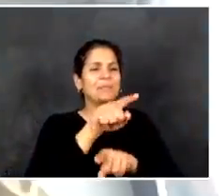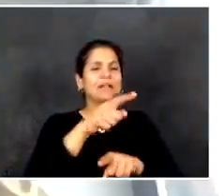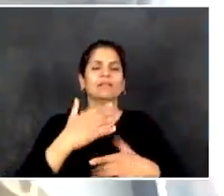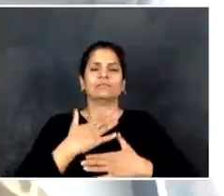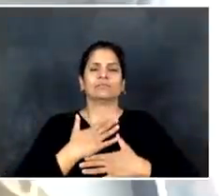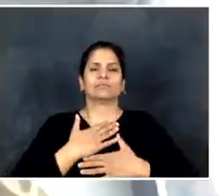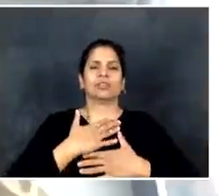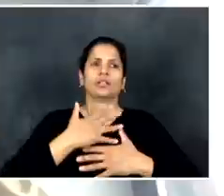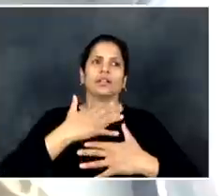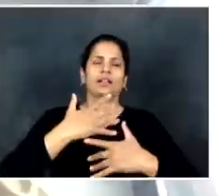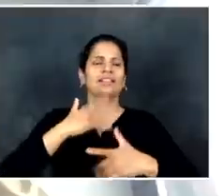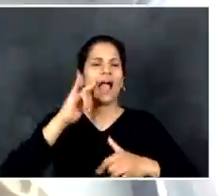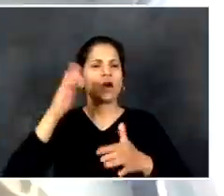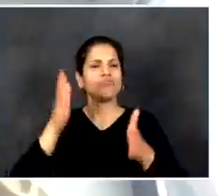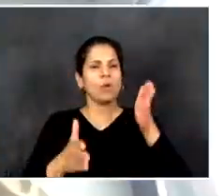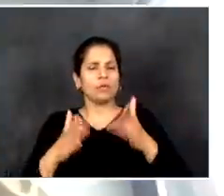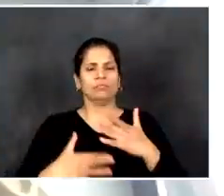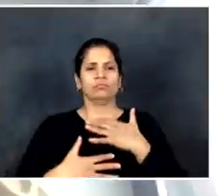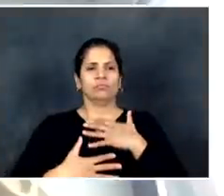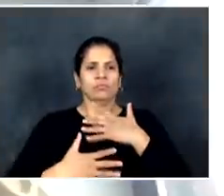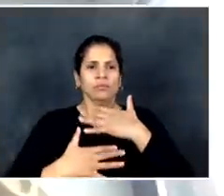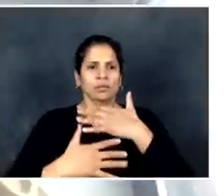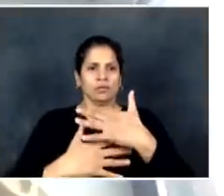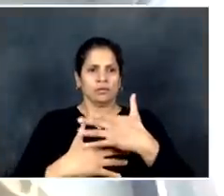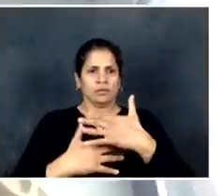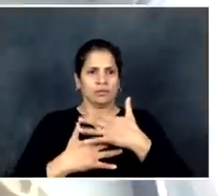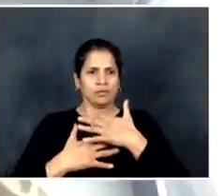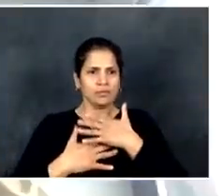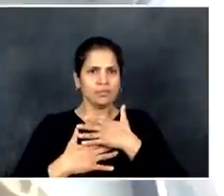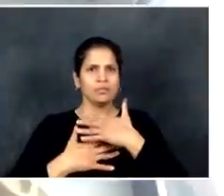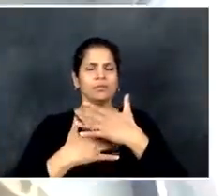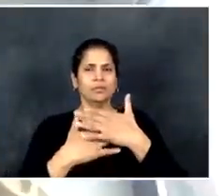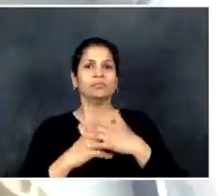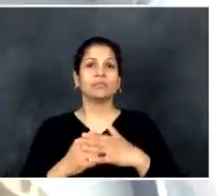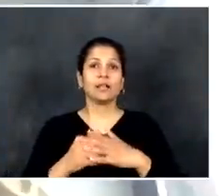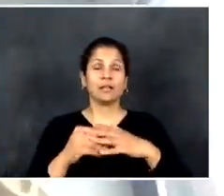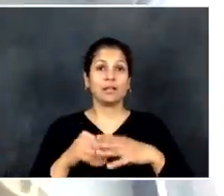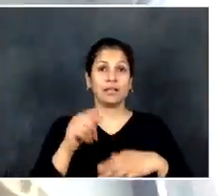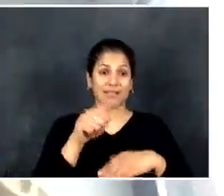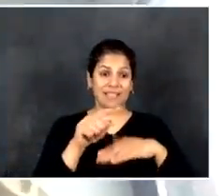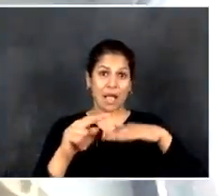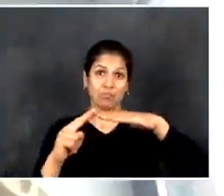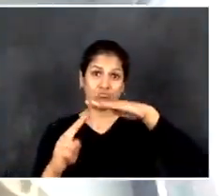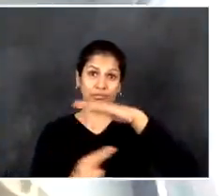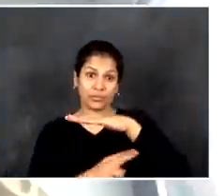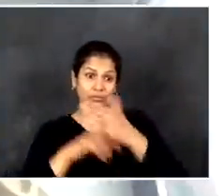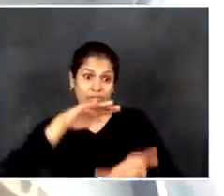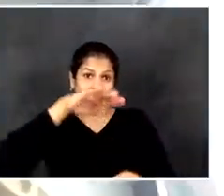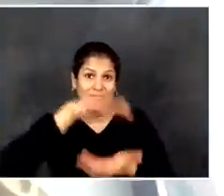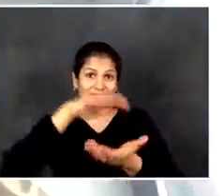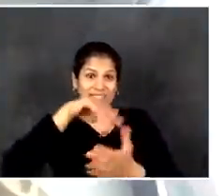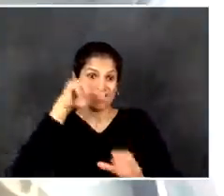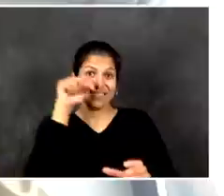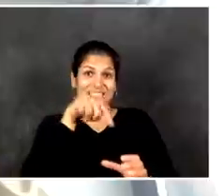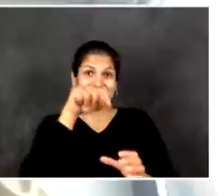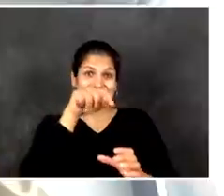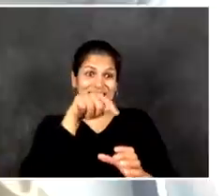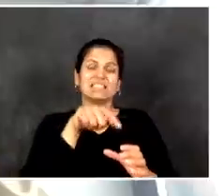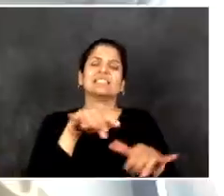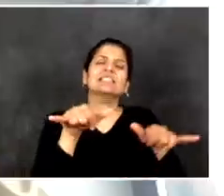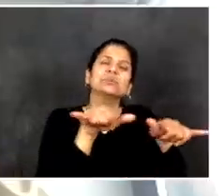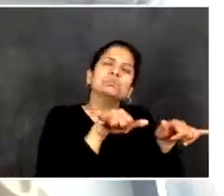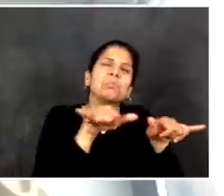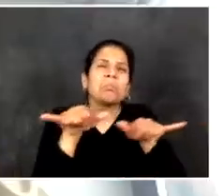might, but it does it with much greater scientific precision. It doesn't require a human. And